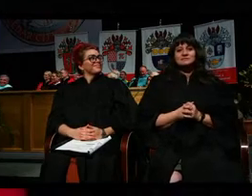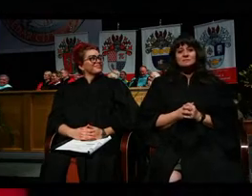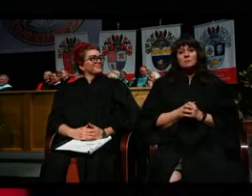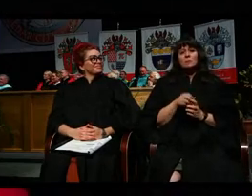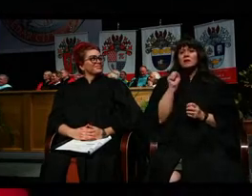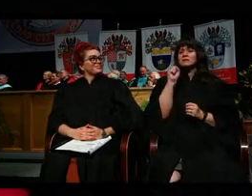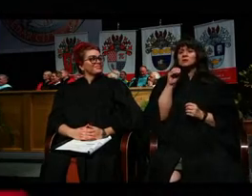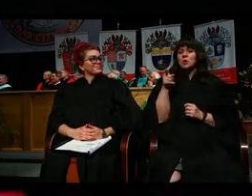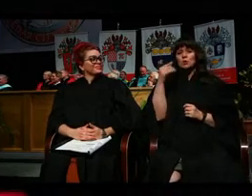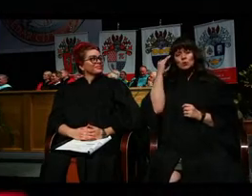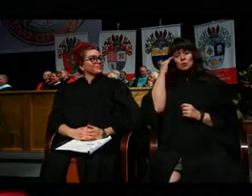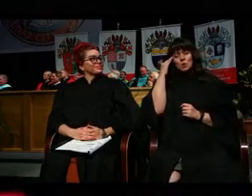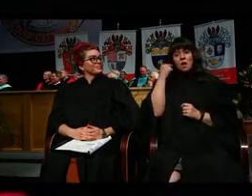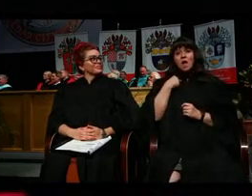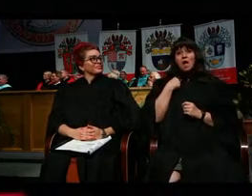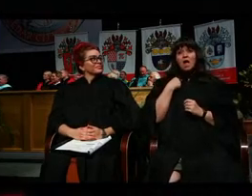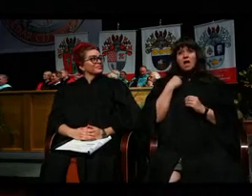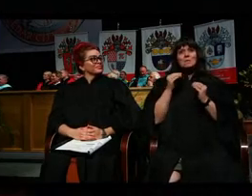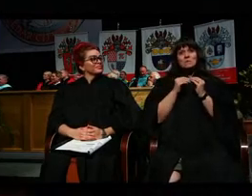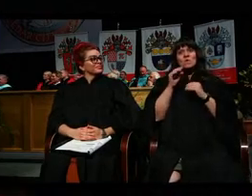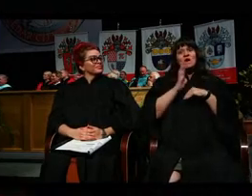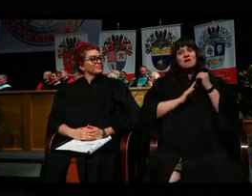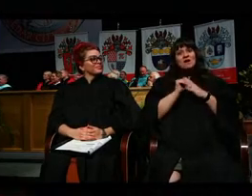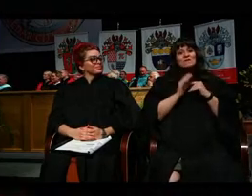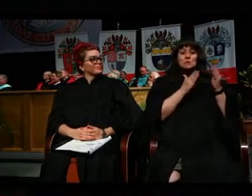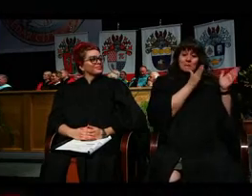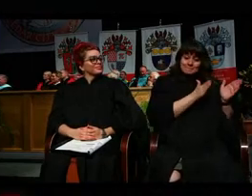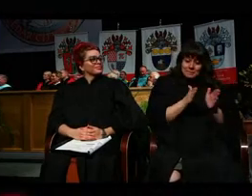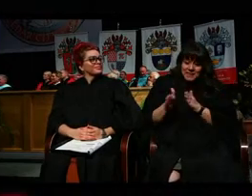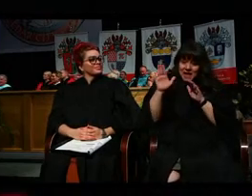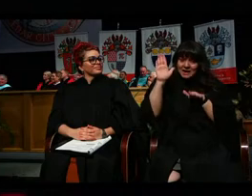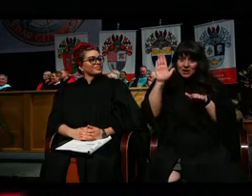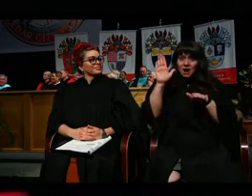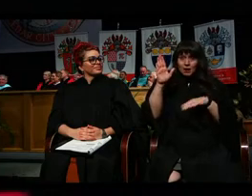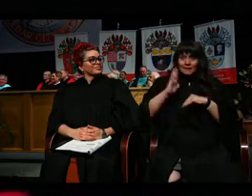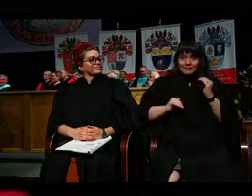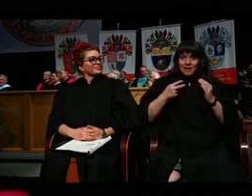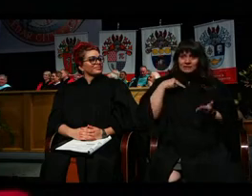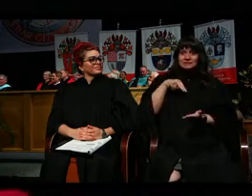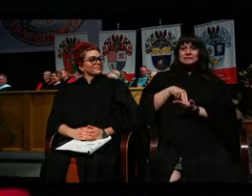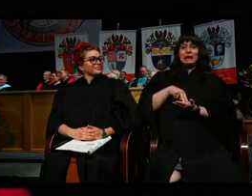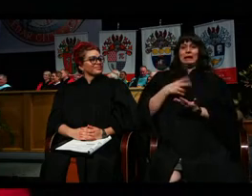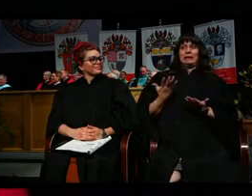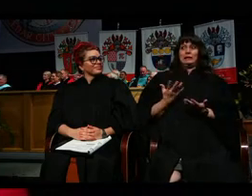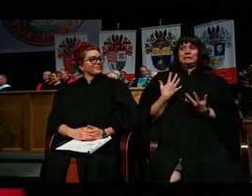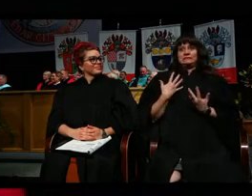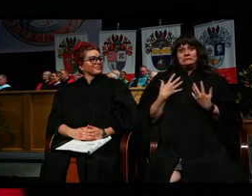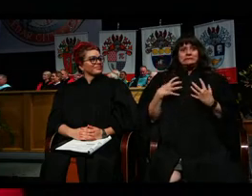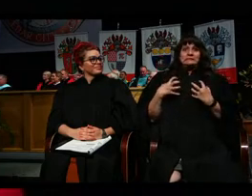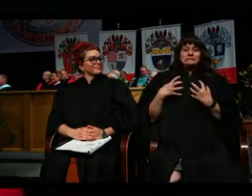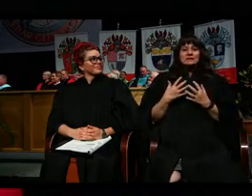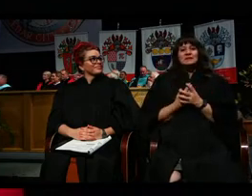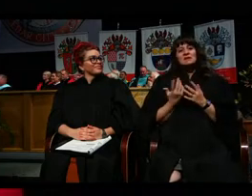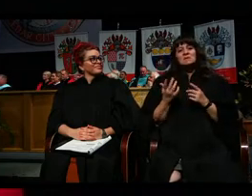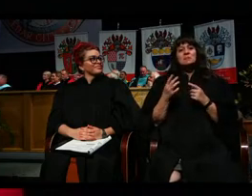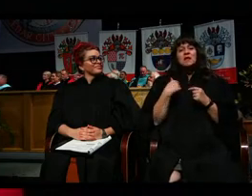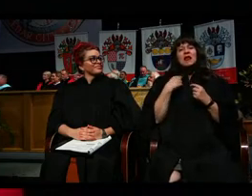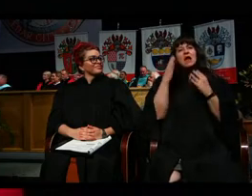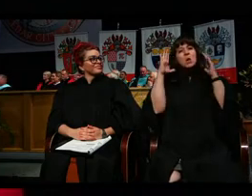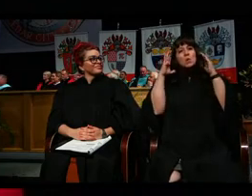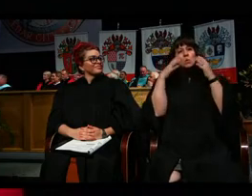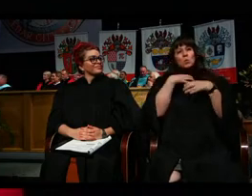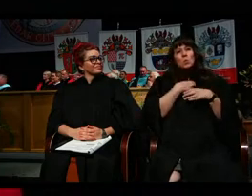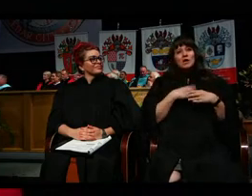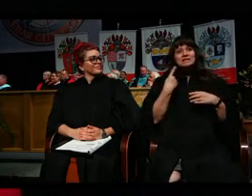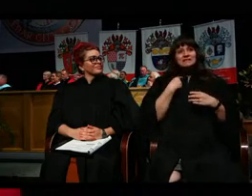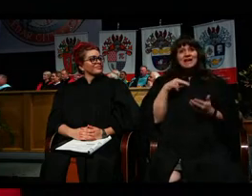So you know I'm much more comfortable in planning the inauguration than standing up here today. And I wish I could stand in front of you